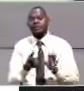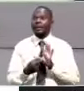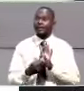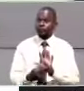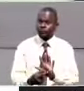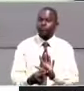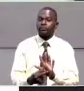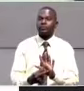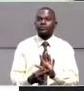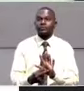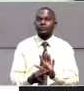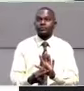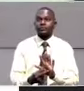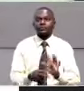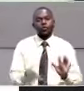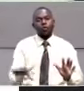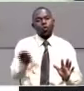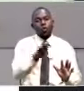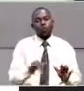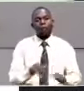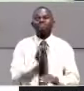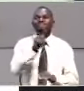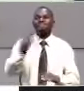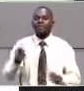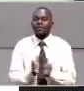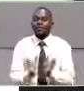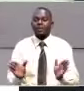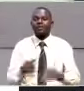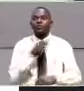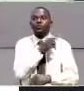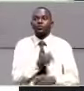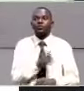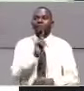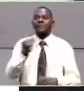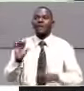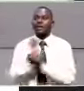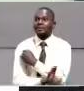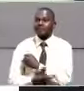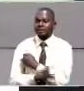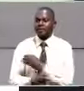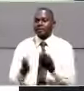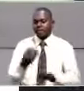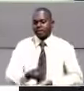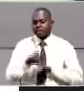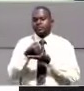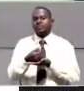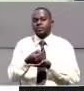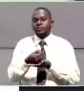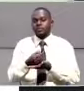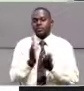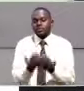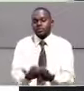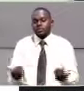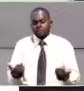introduce at all public hospitals across the country. And that would be able to help us to catch